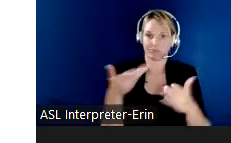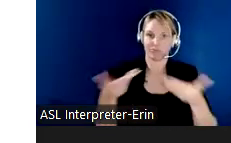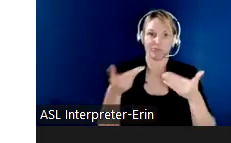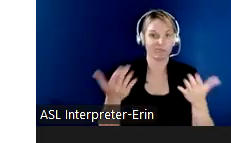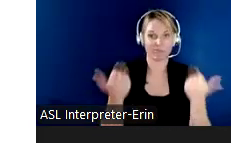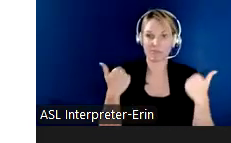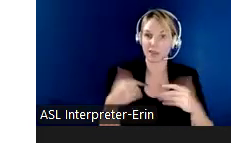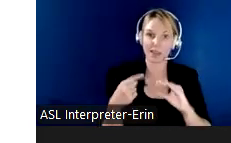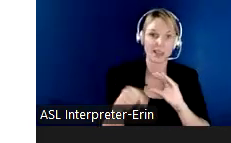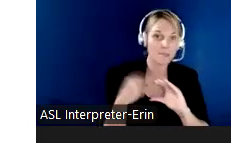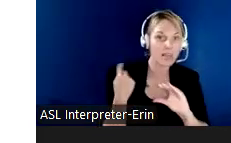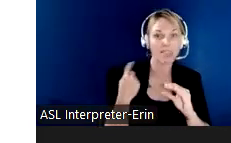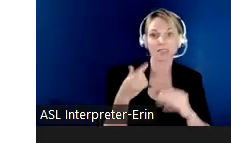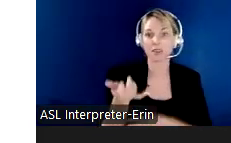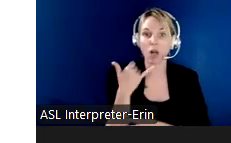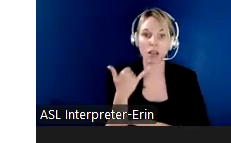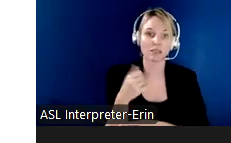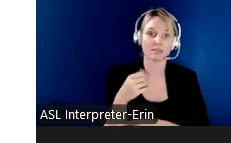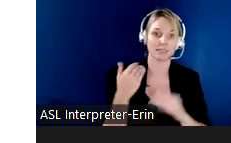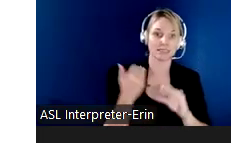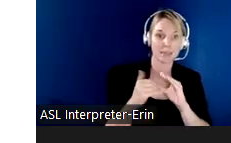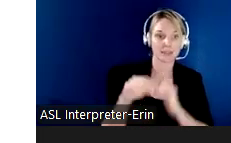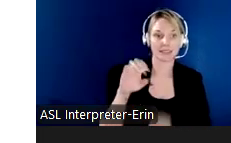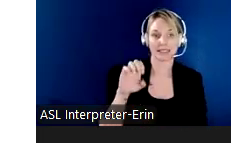us a call. The email address is